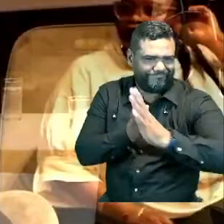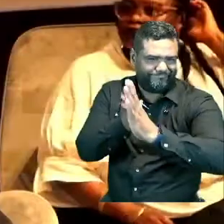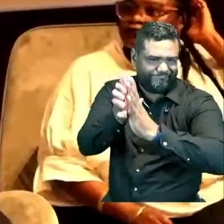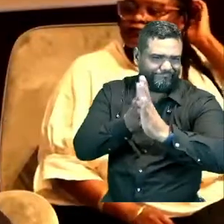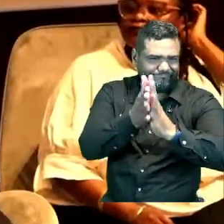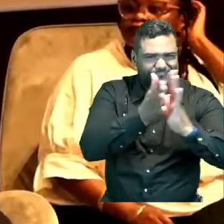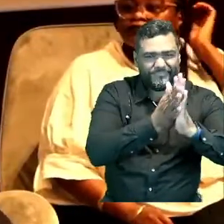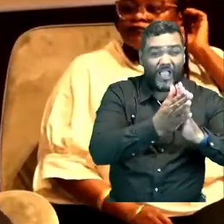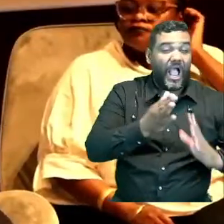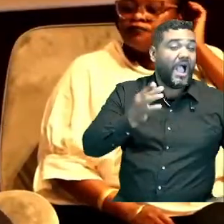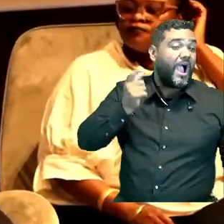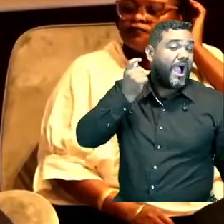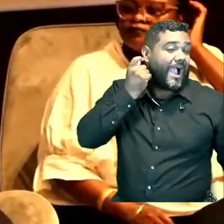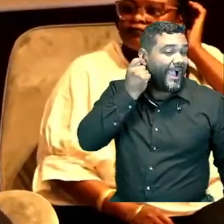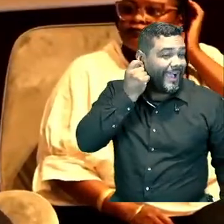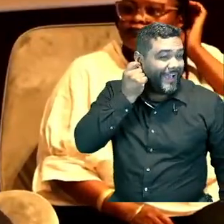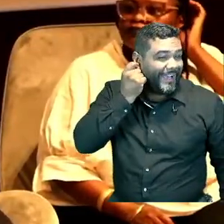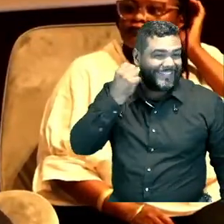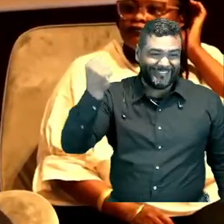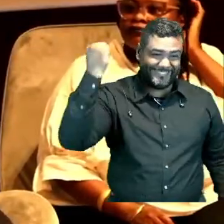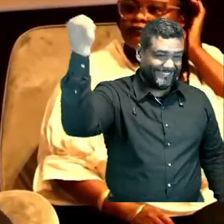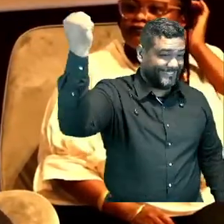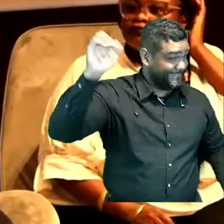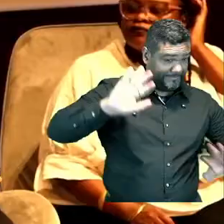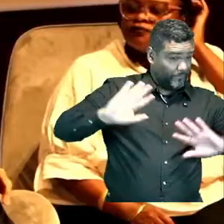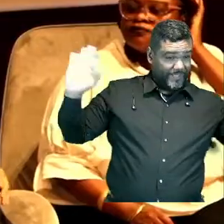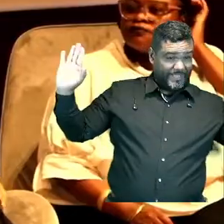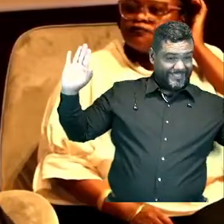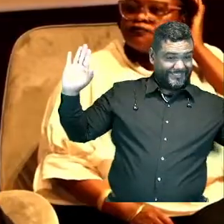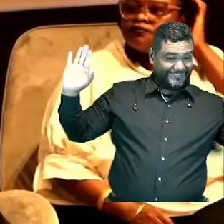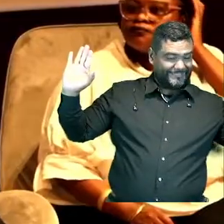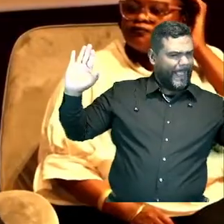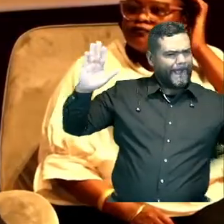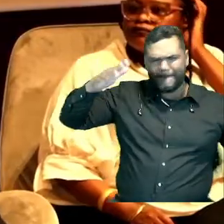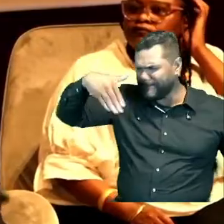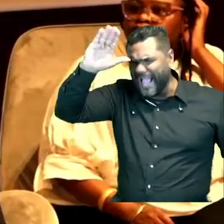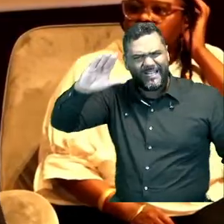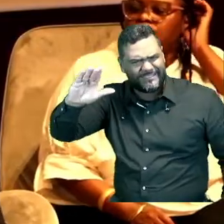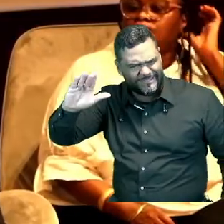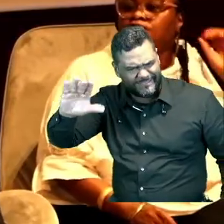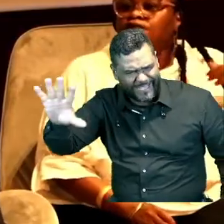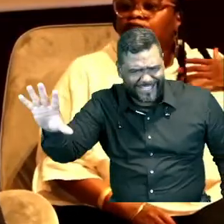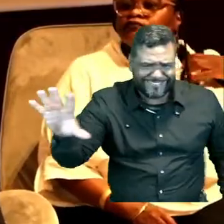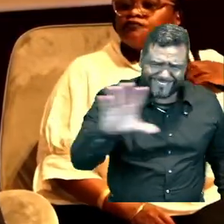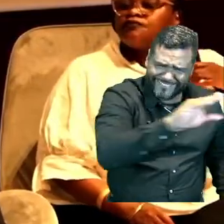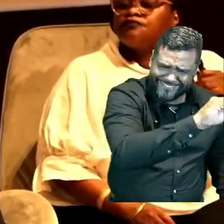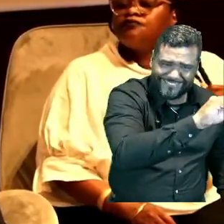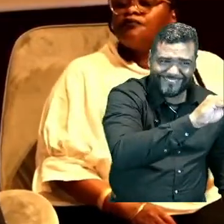like to express, not just to Francia, our sister,